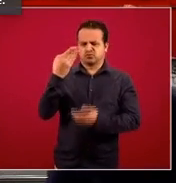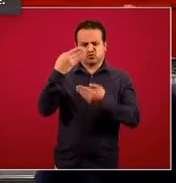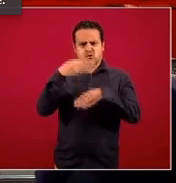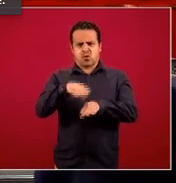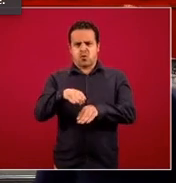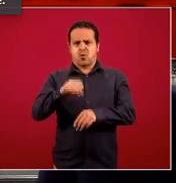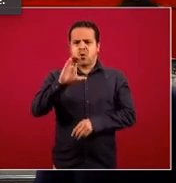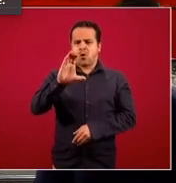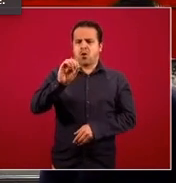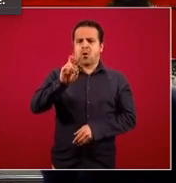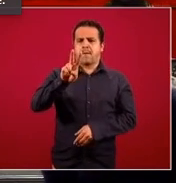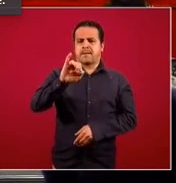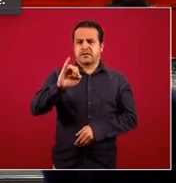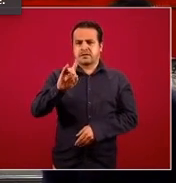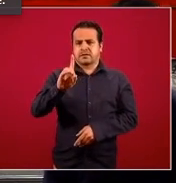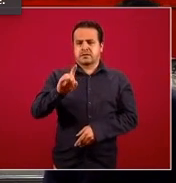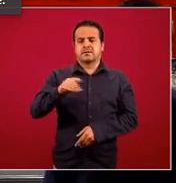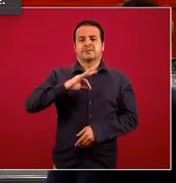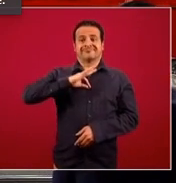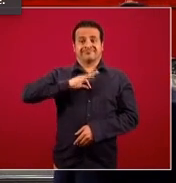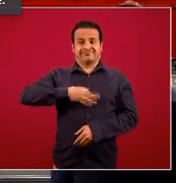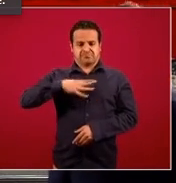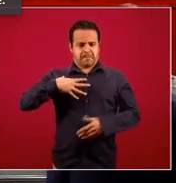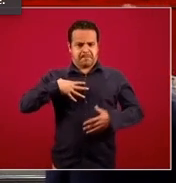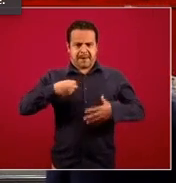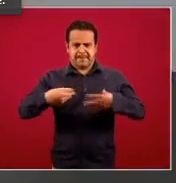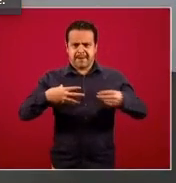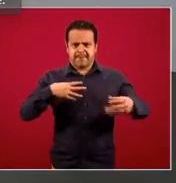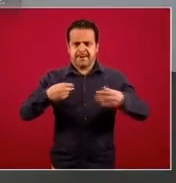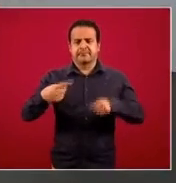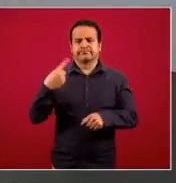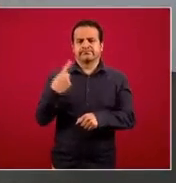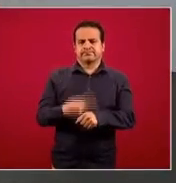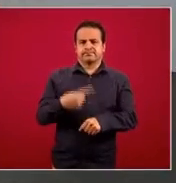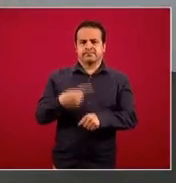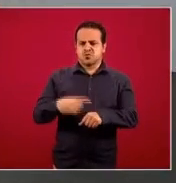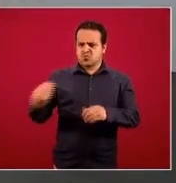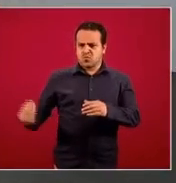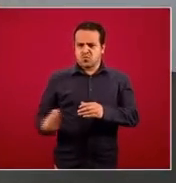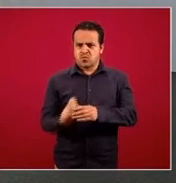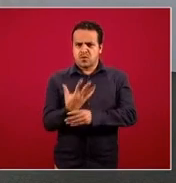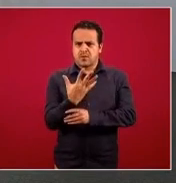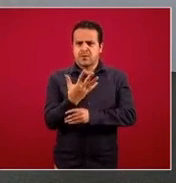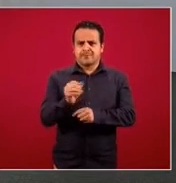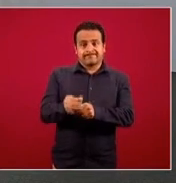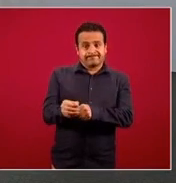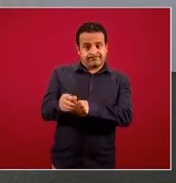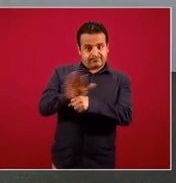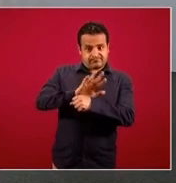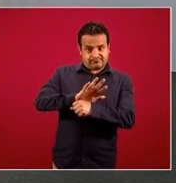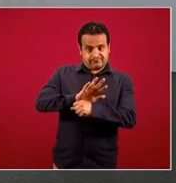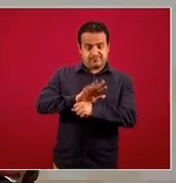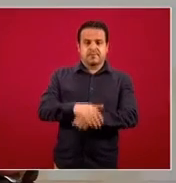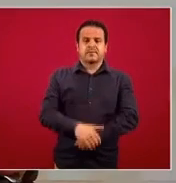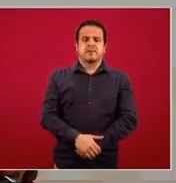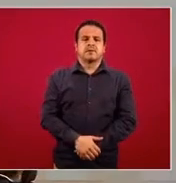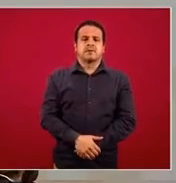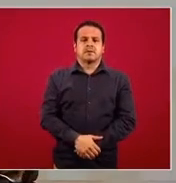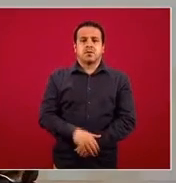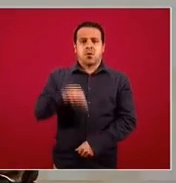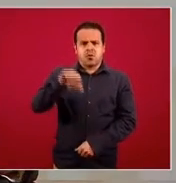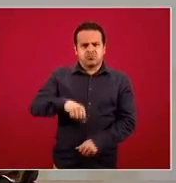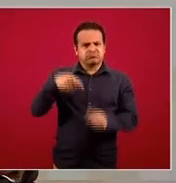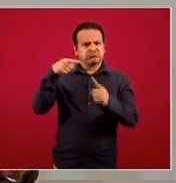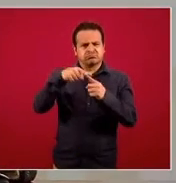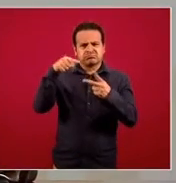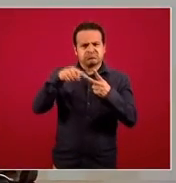the COVID pandemic, which is the disease caused by the new coronavirus SARS-CoV-2. Today we're